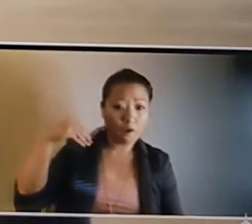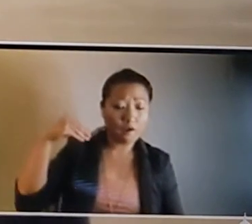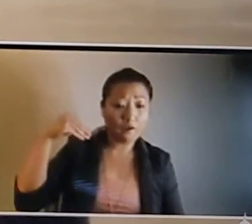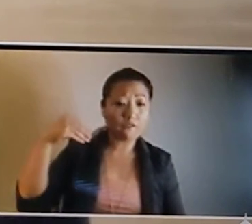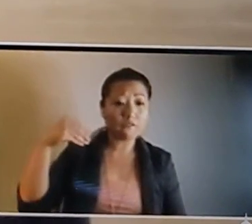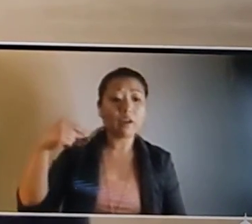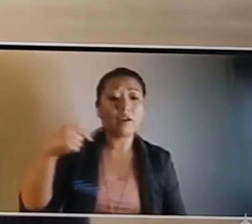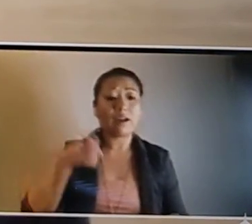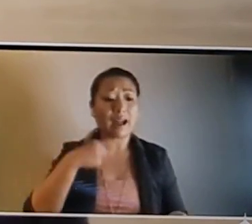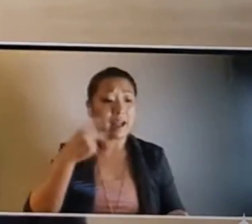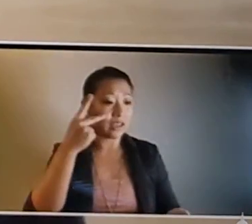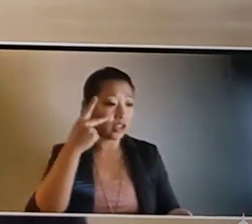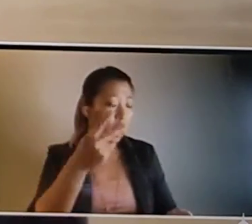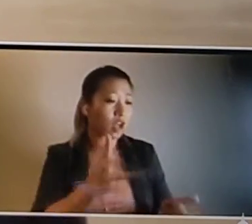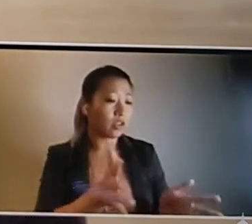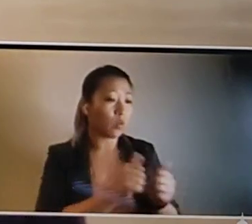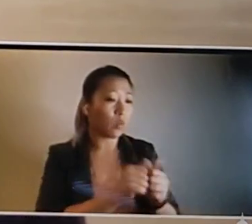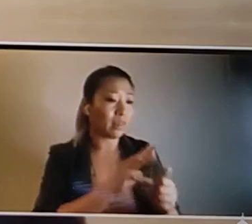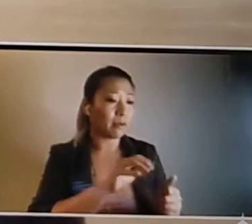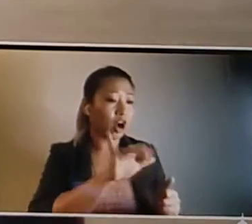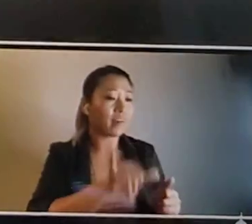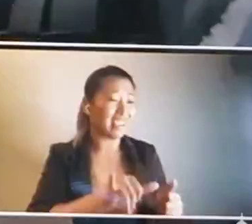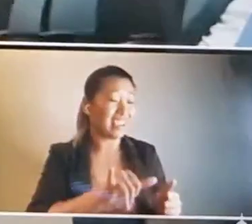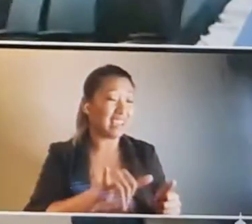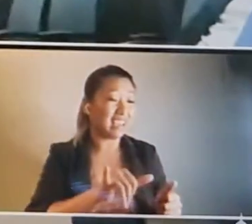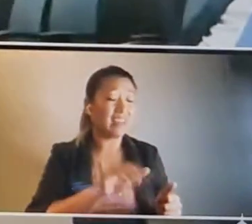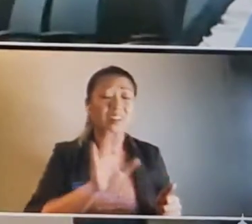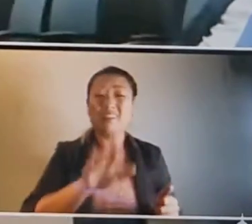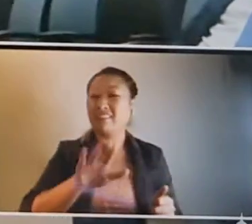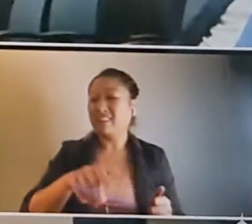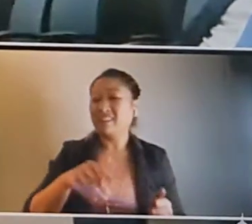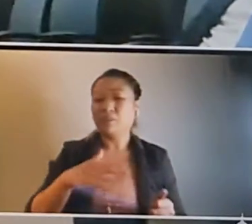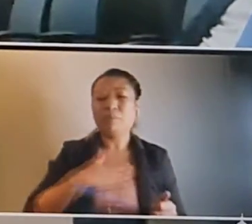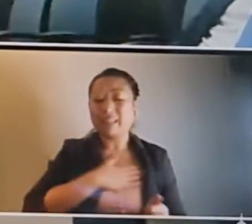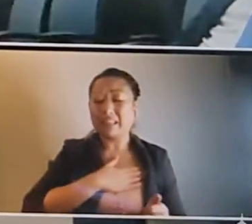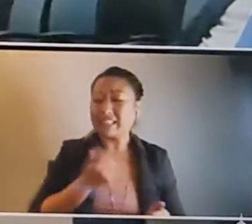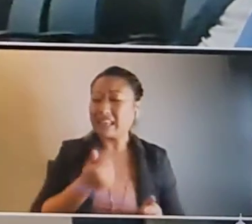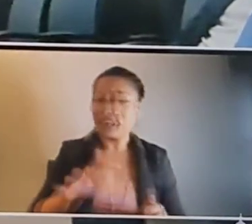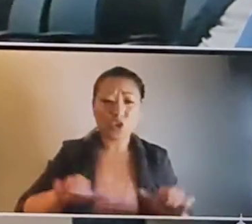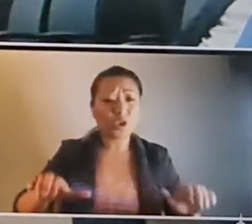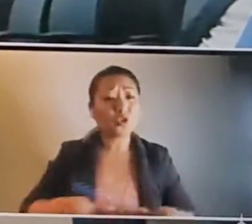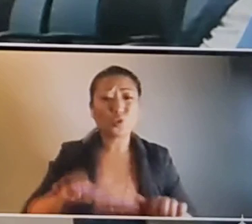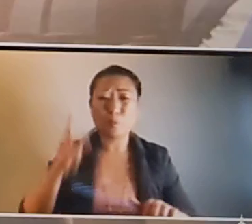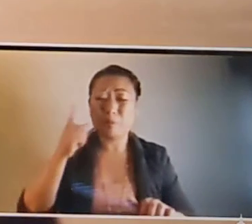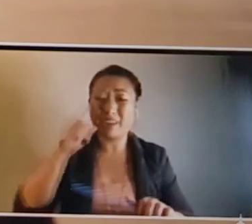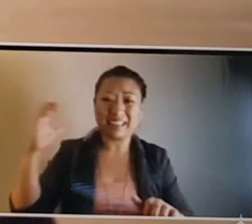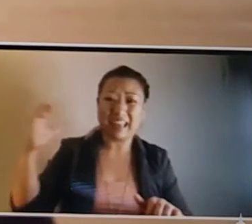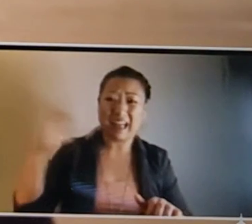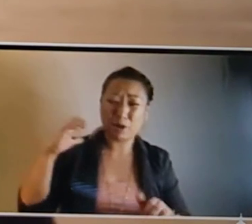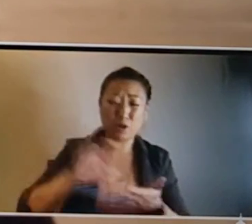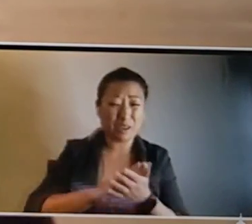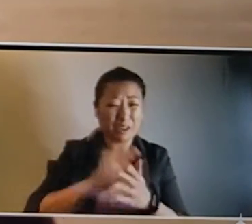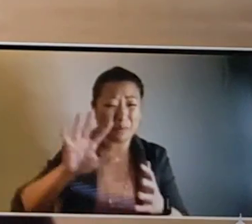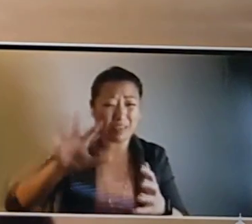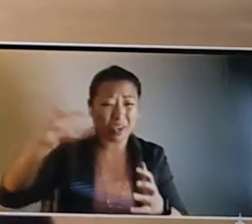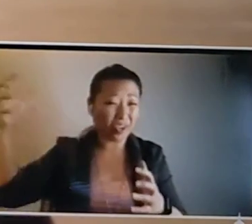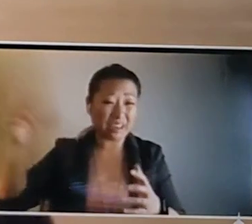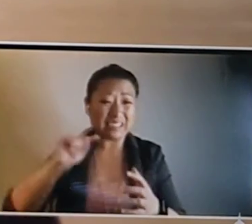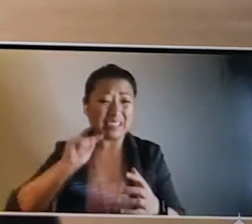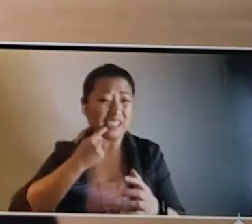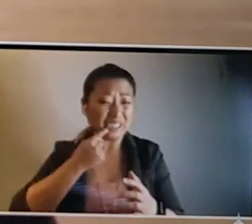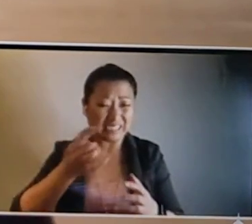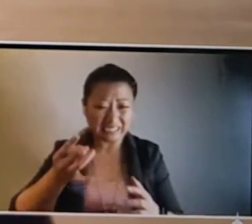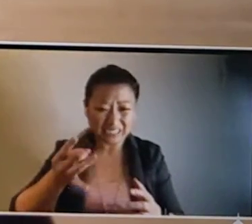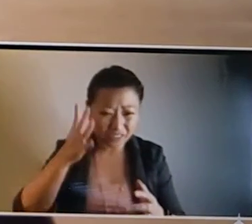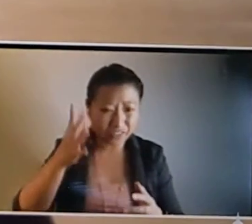Capitol and said, "Please, you know, anything you could do to help, I would appreciate it." I don't recall specific asks, just anything you could do. Again, I